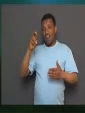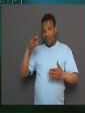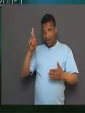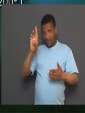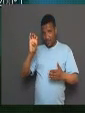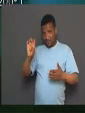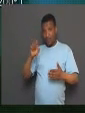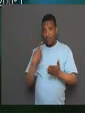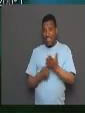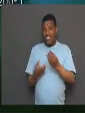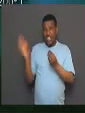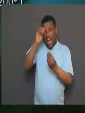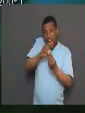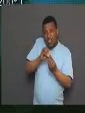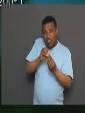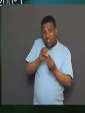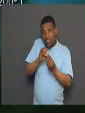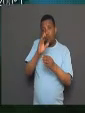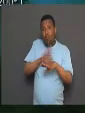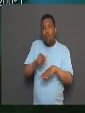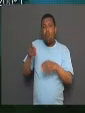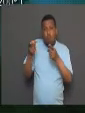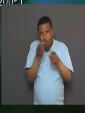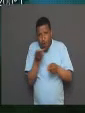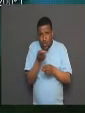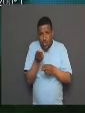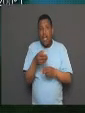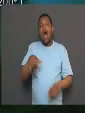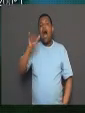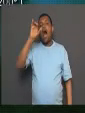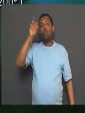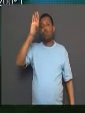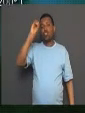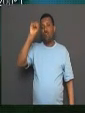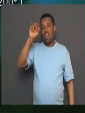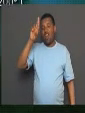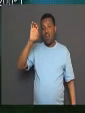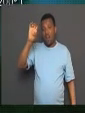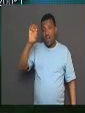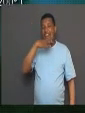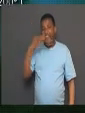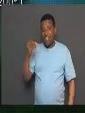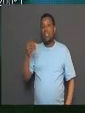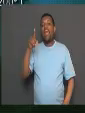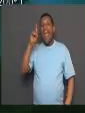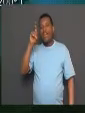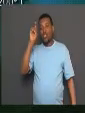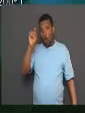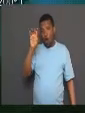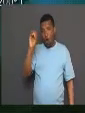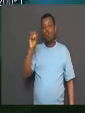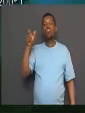thermosphere includes in it both the ionosphere and the exosphere.